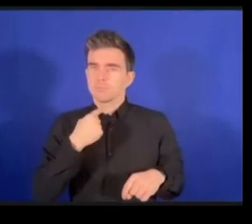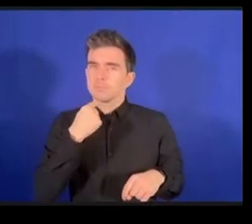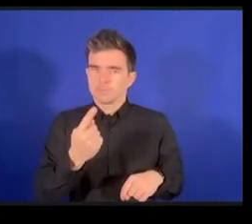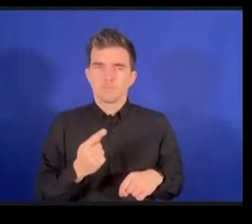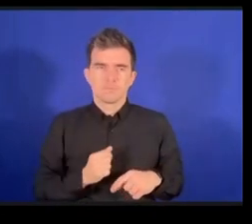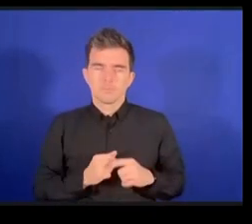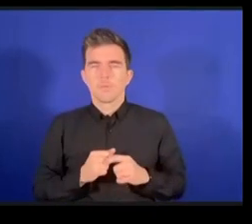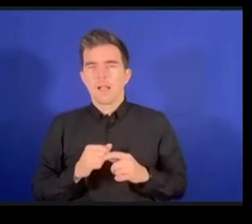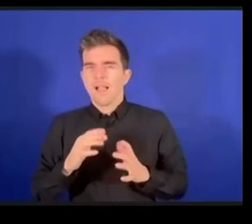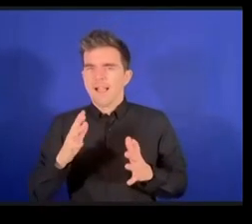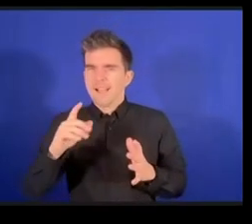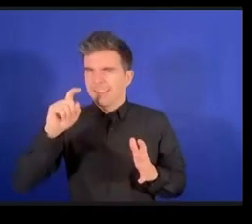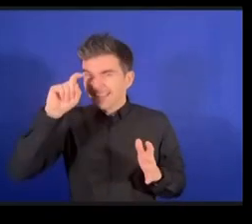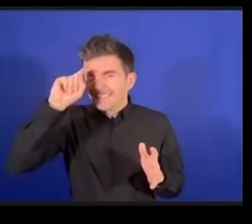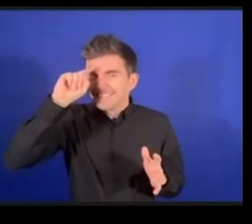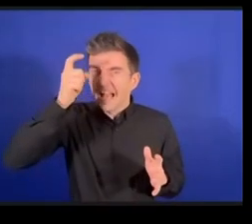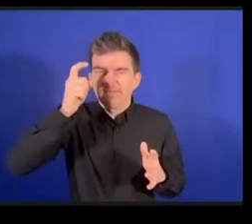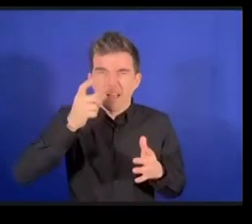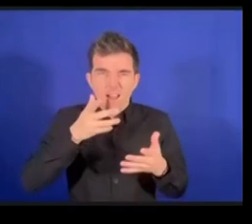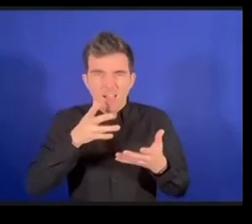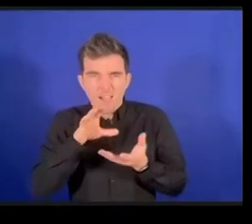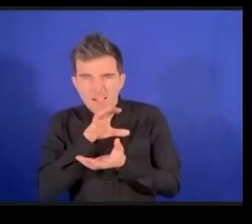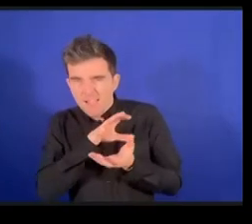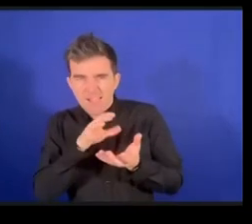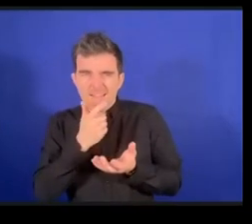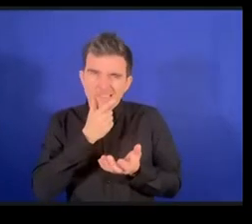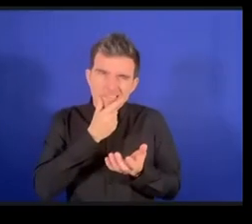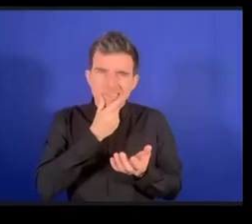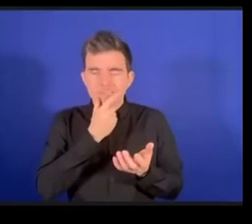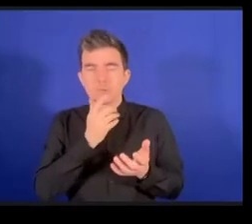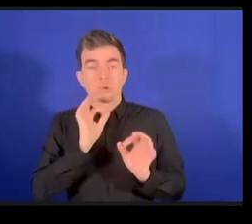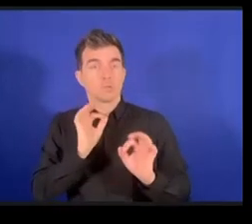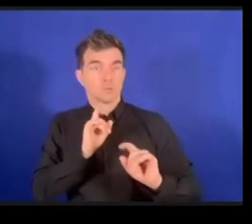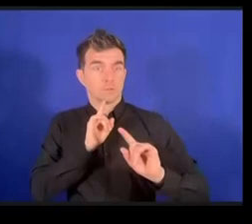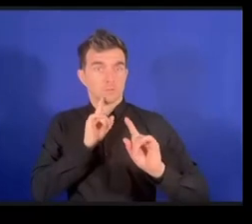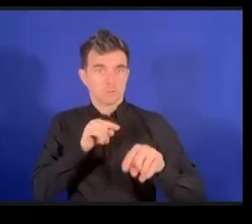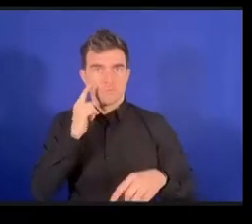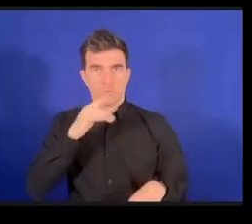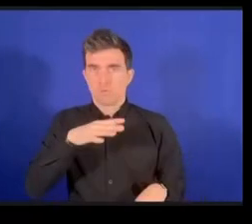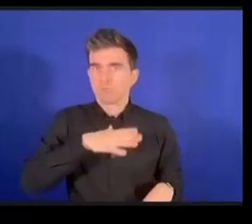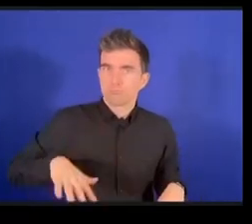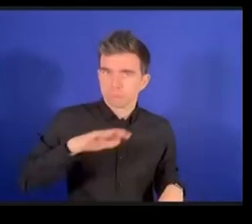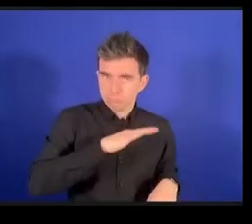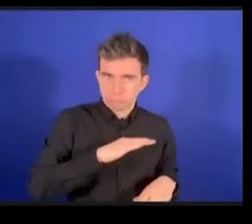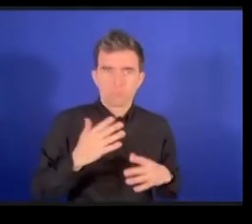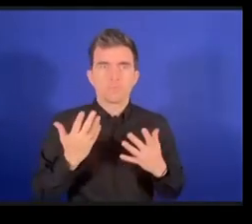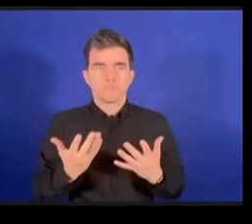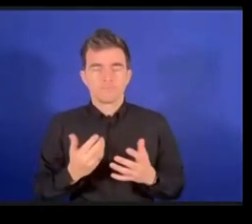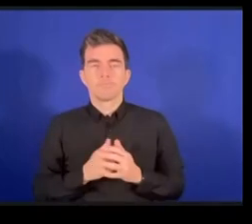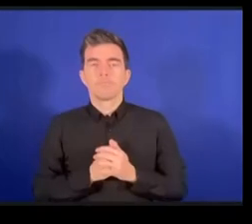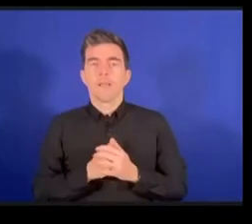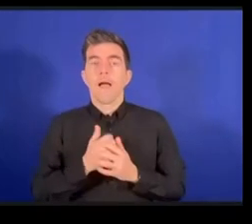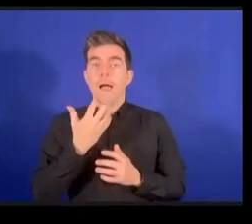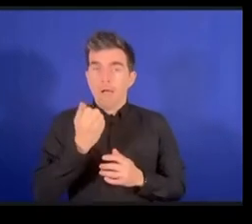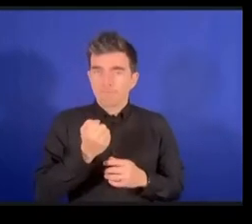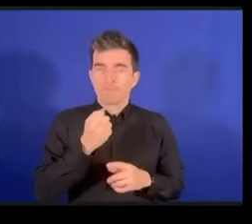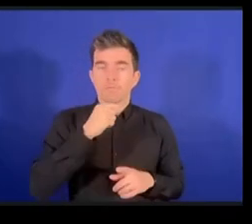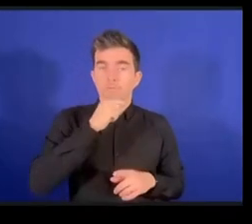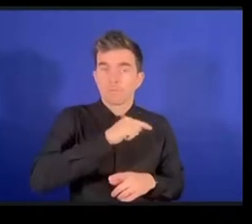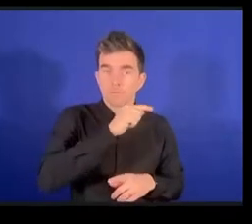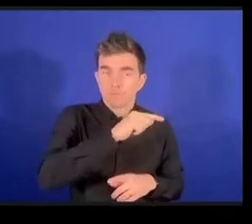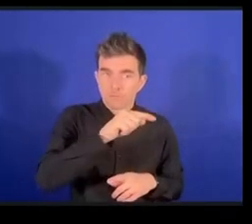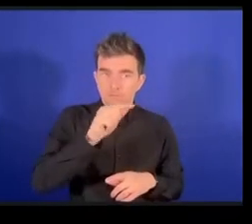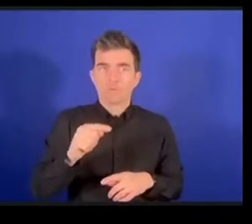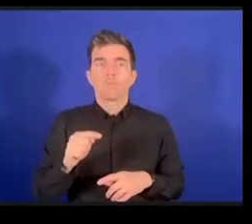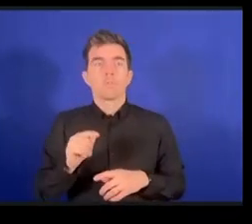work of some of the dynamic collisions very much related uh to research and it's well appreciated like we have seen in